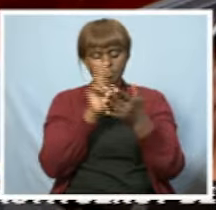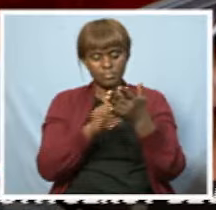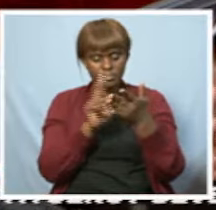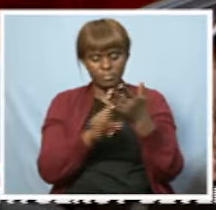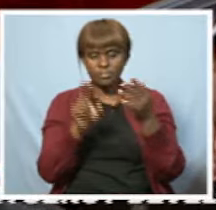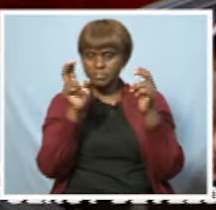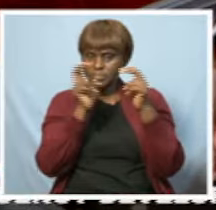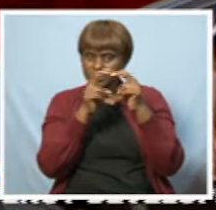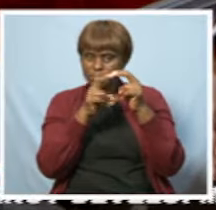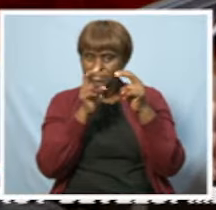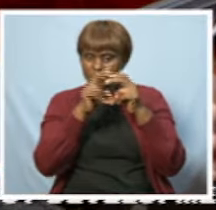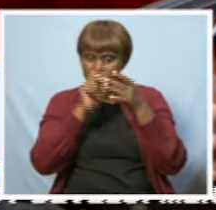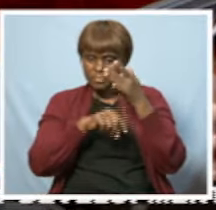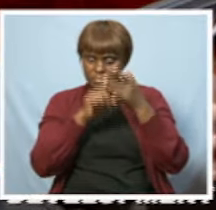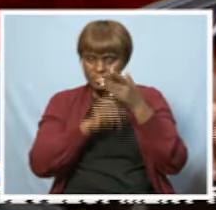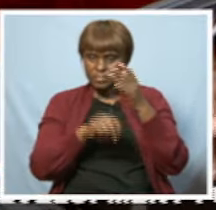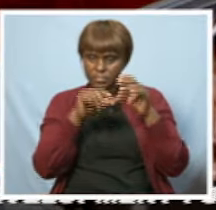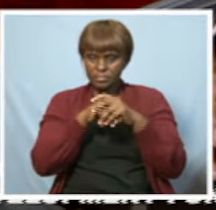contract value in the